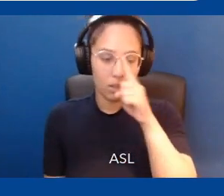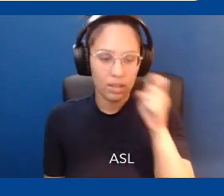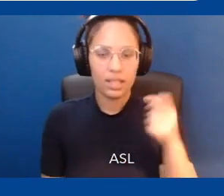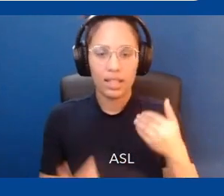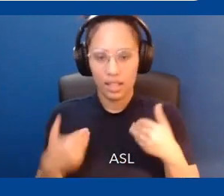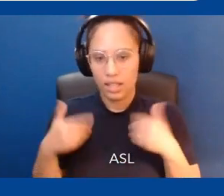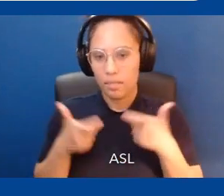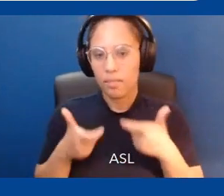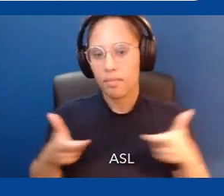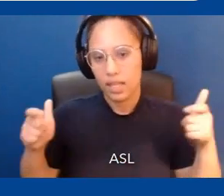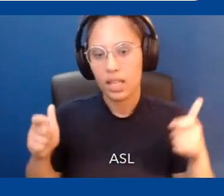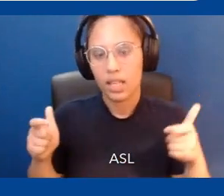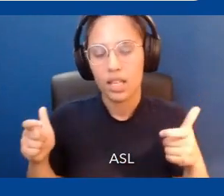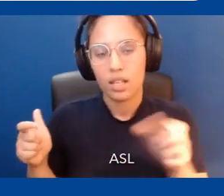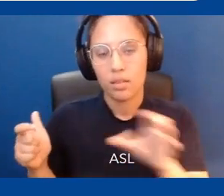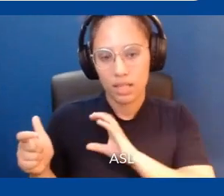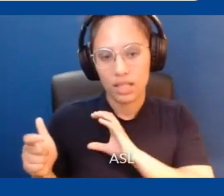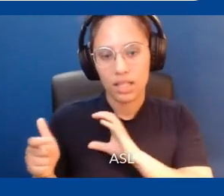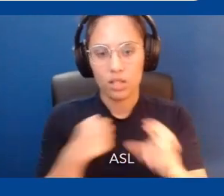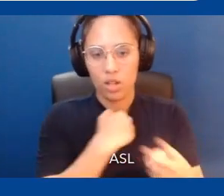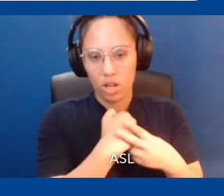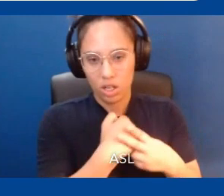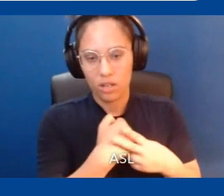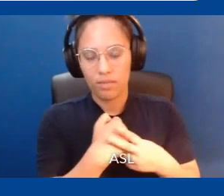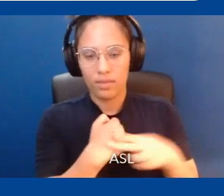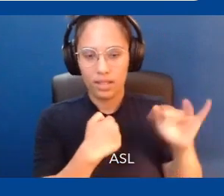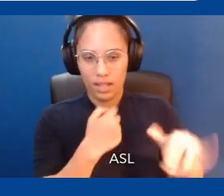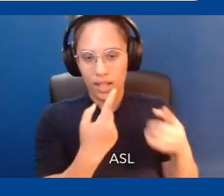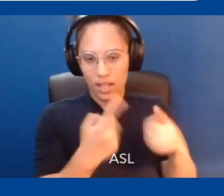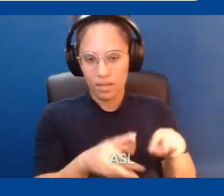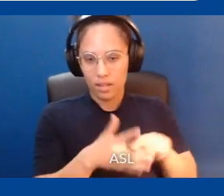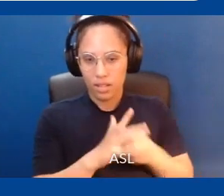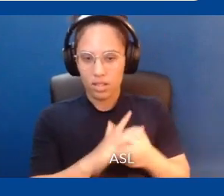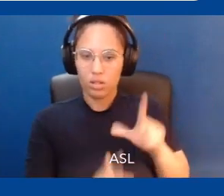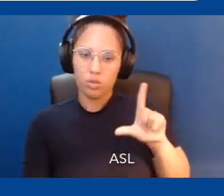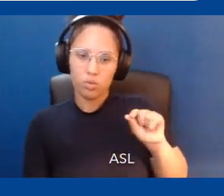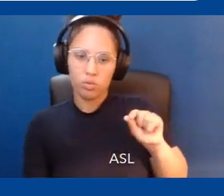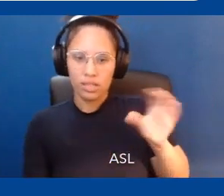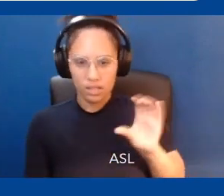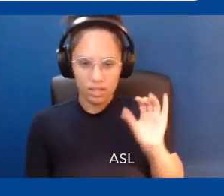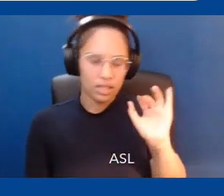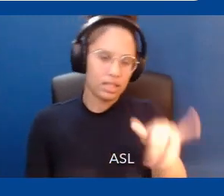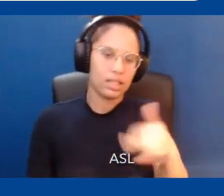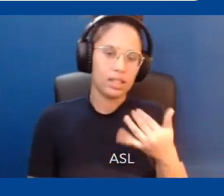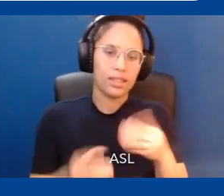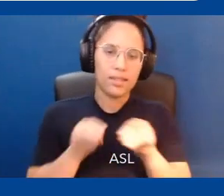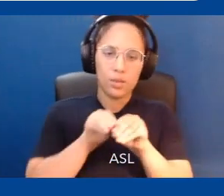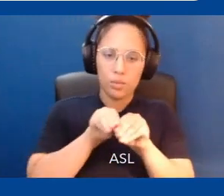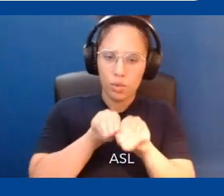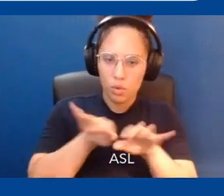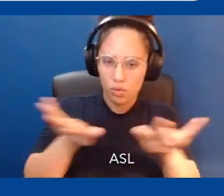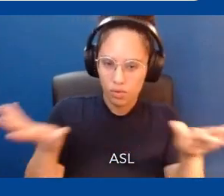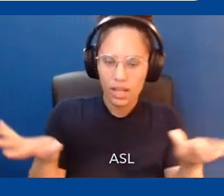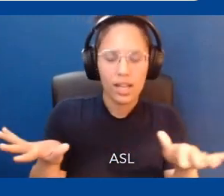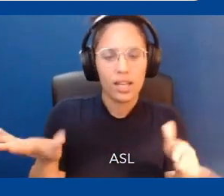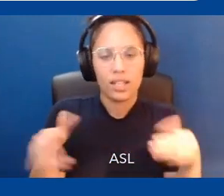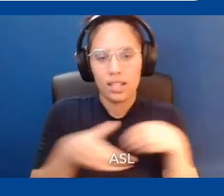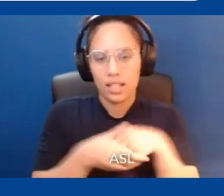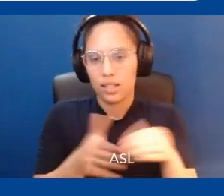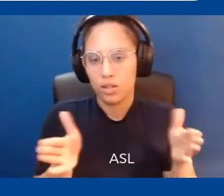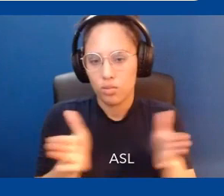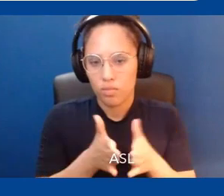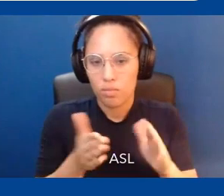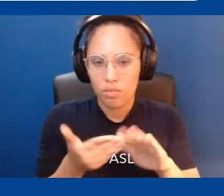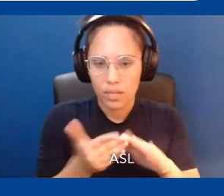it's spread all over the like small towns in the municipality of each